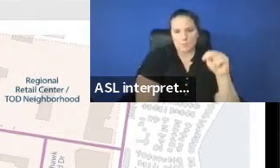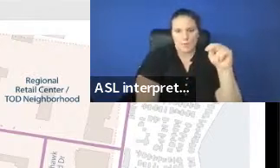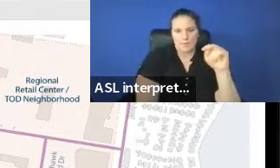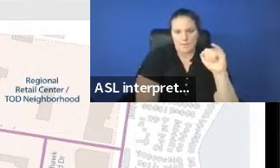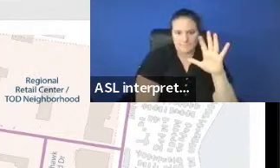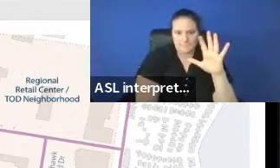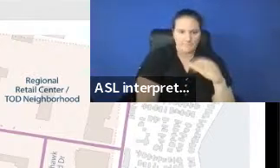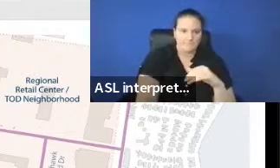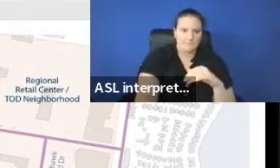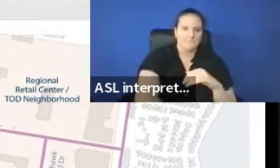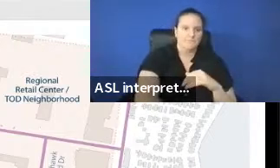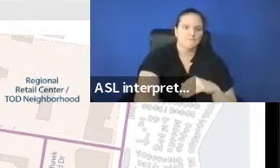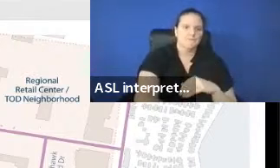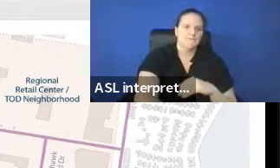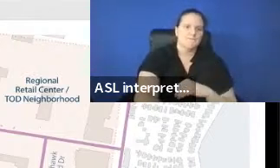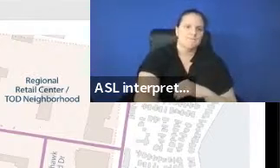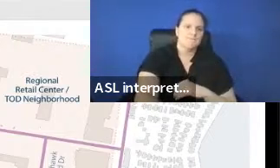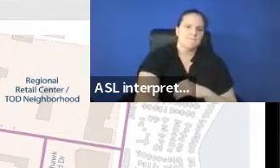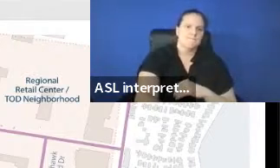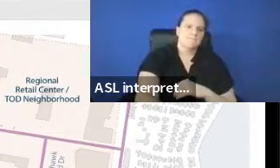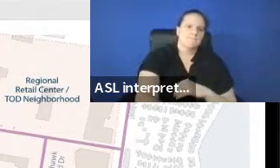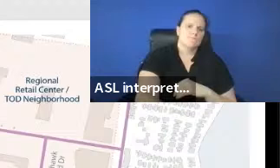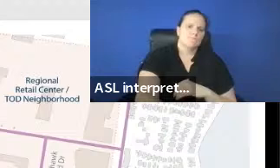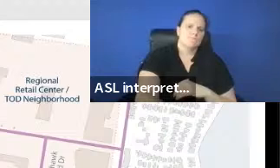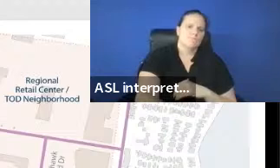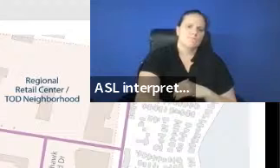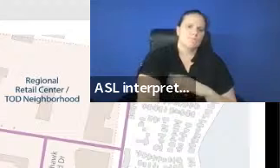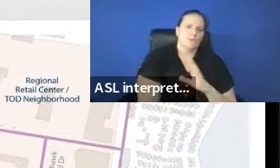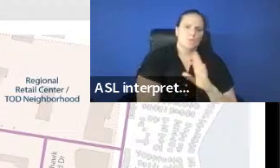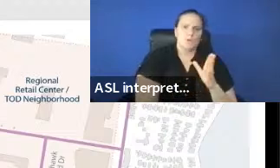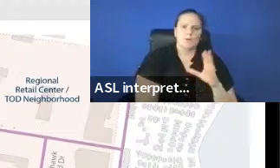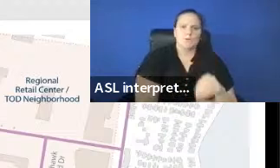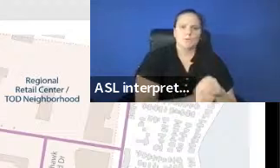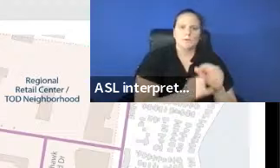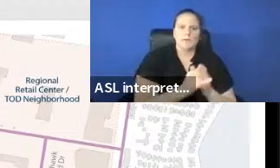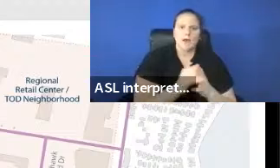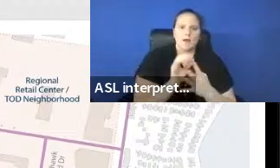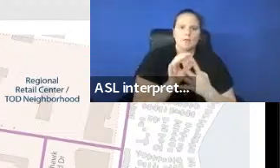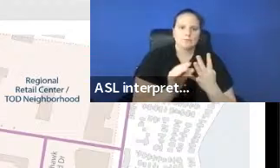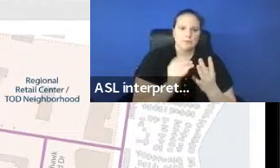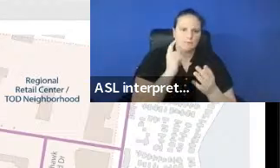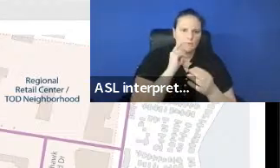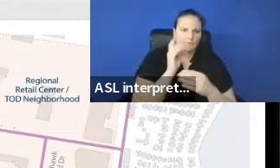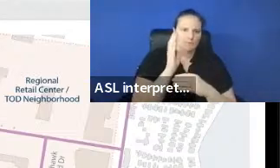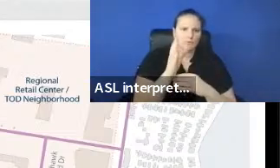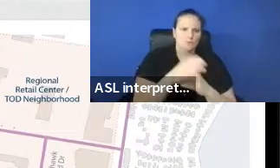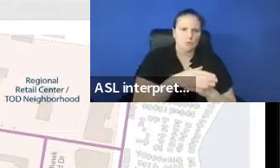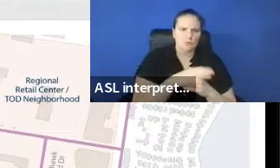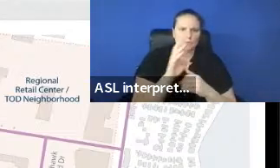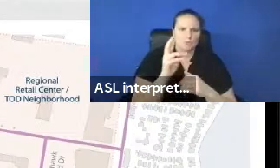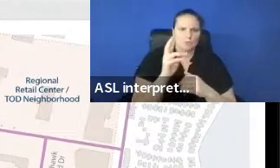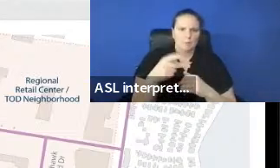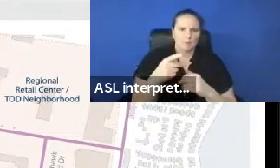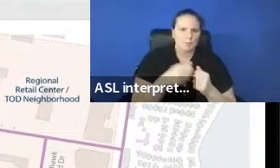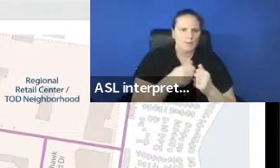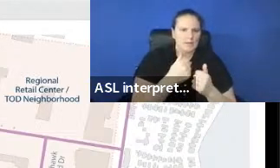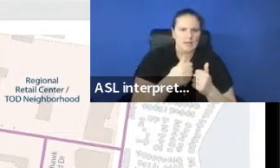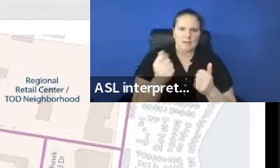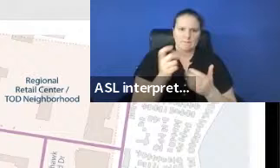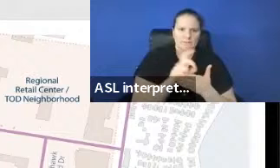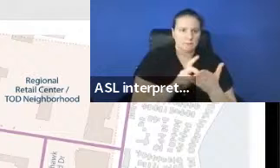B, will you be including that option for a future flyover ramp with any of these